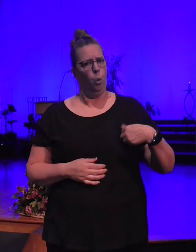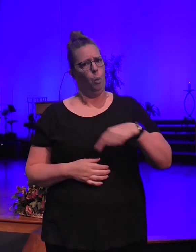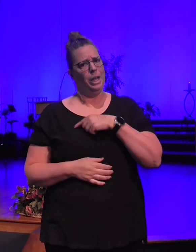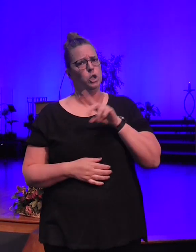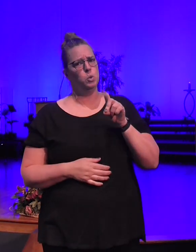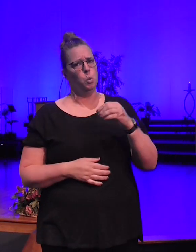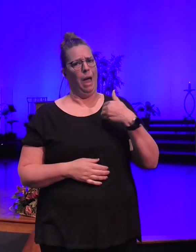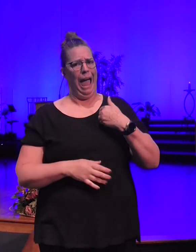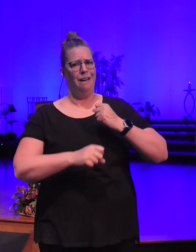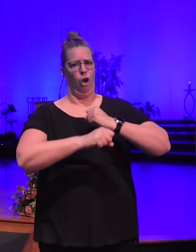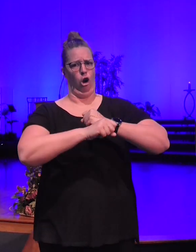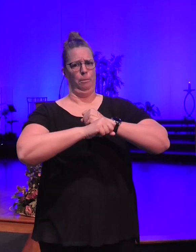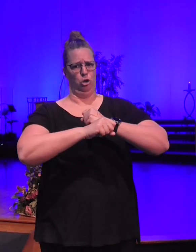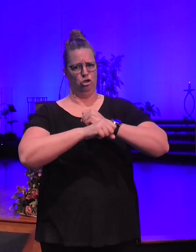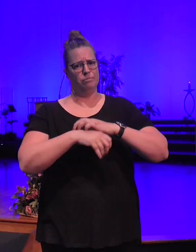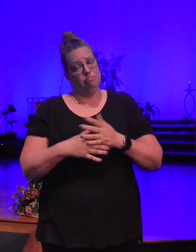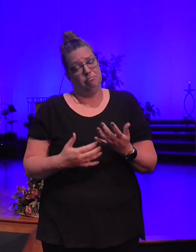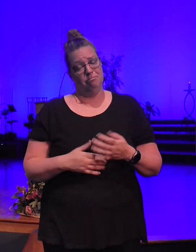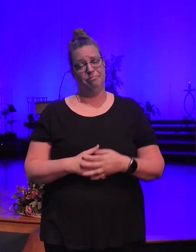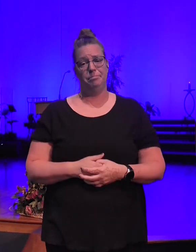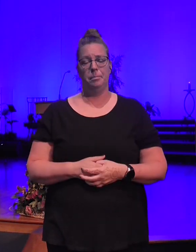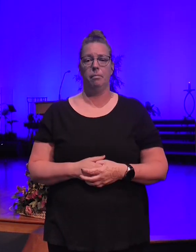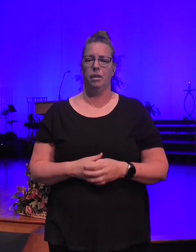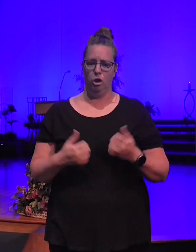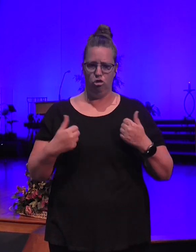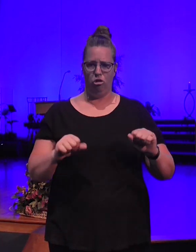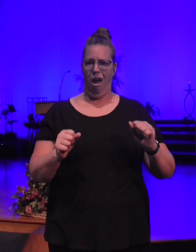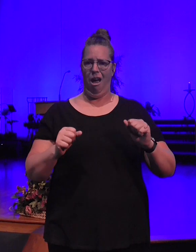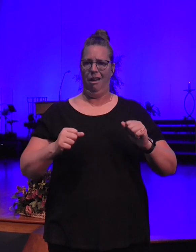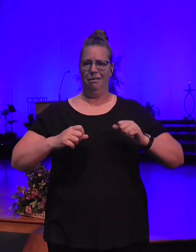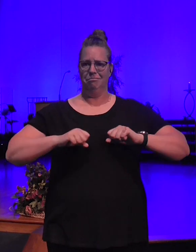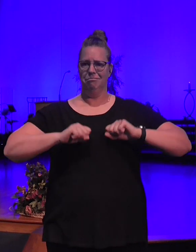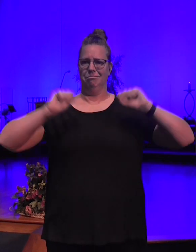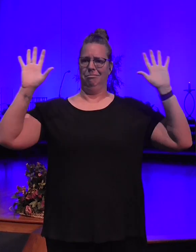going on. And so try letting go of it.